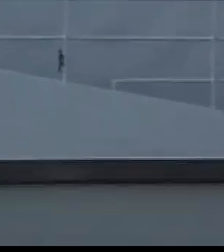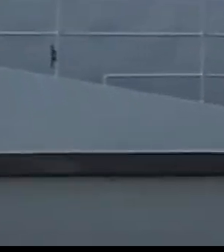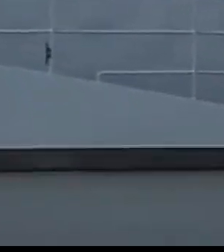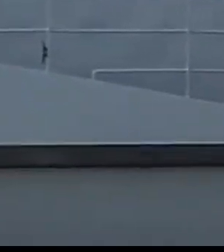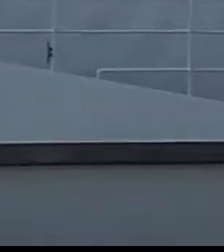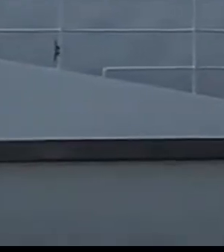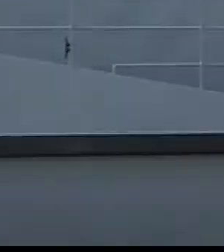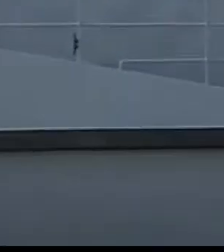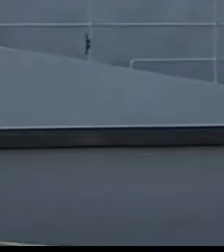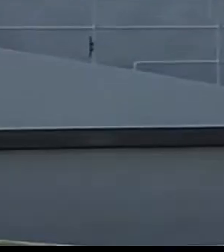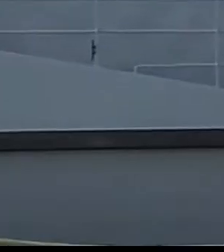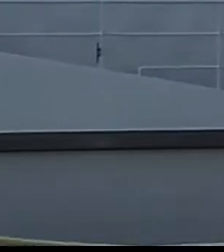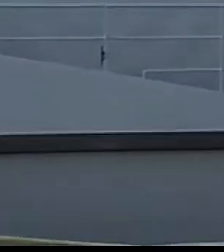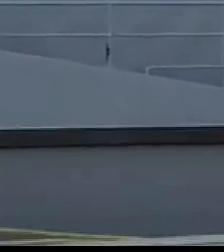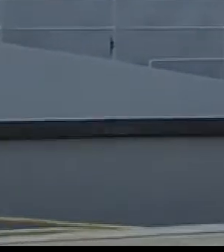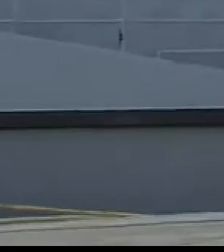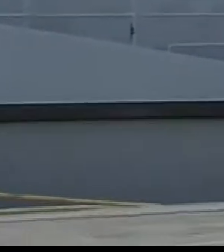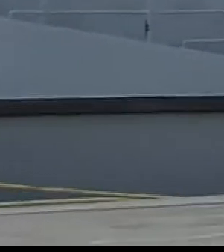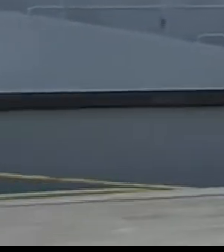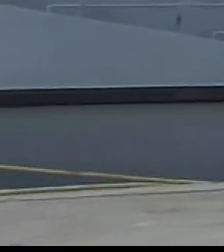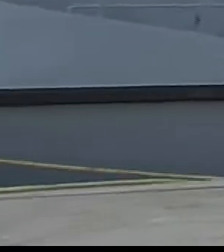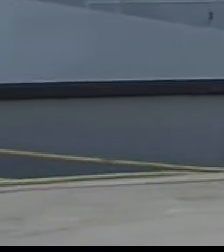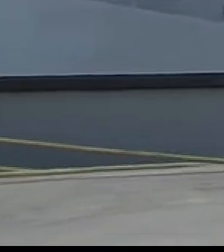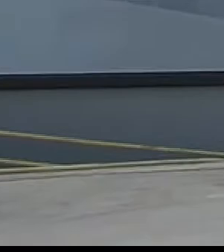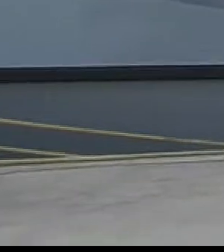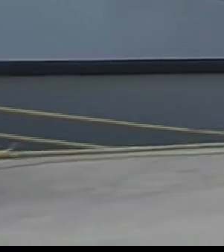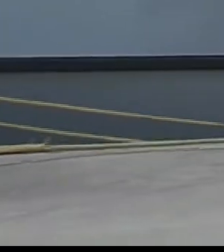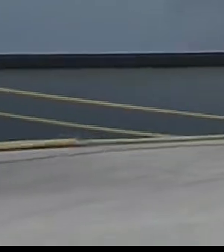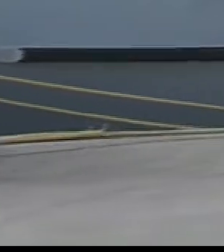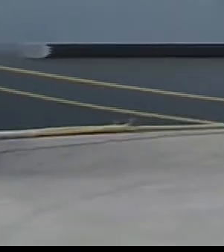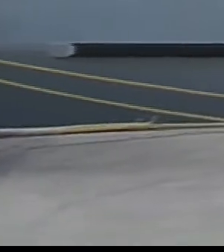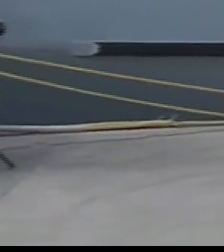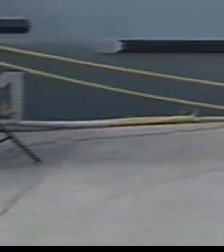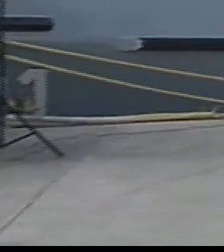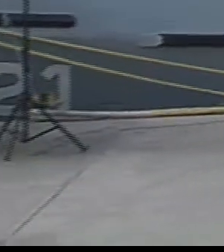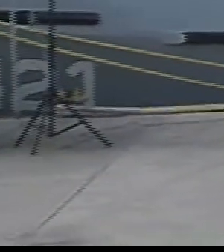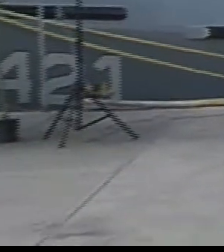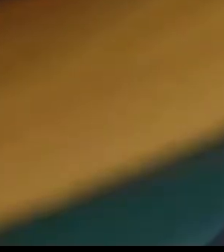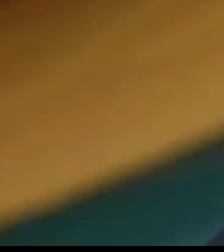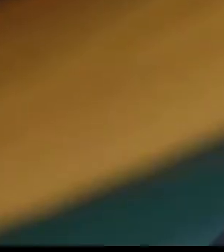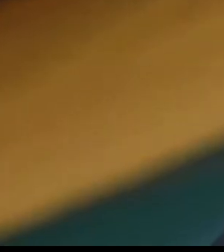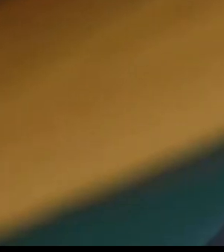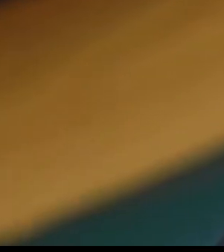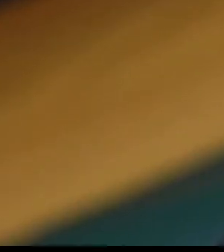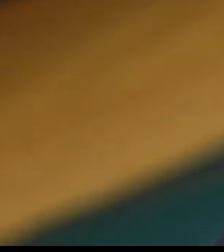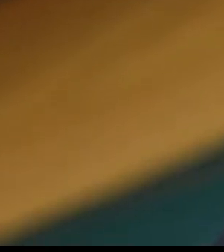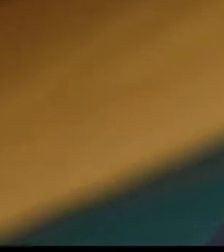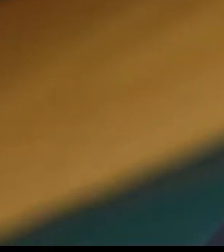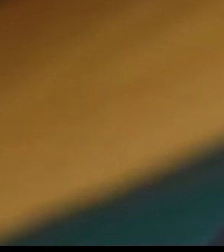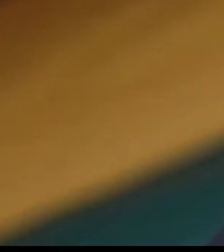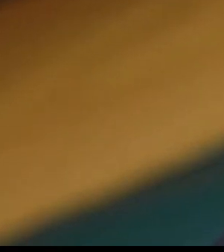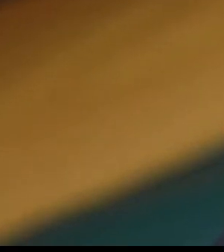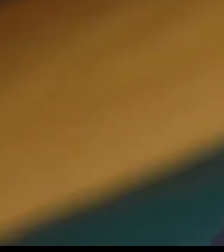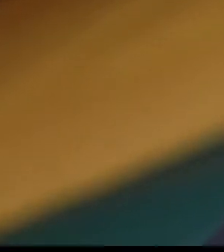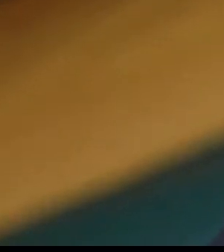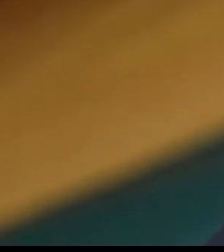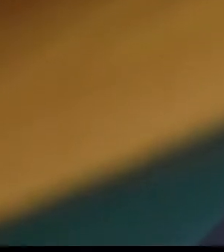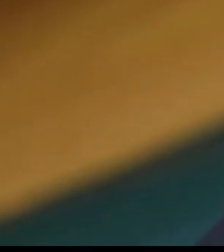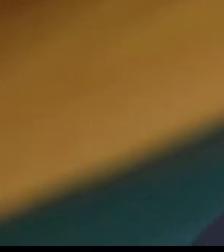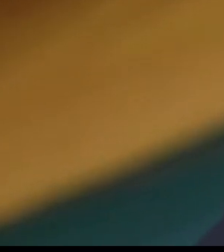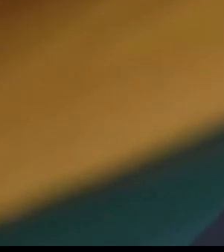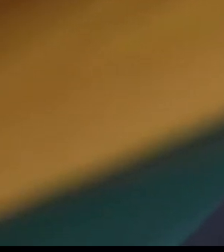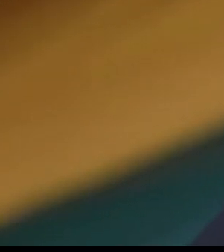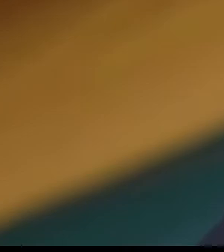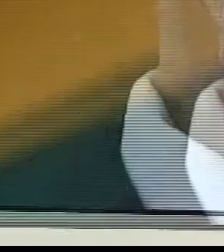On the broadcast tonight, commissioned the first of 9 new vessels named in honor of a former Governor General, now ready for its first